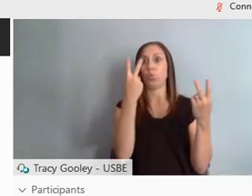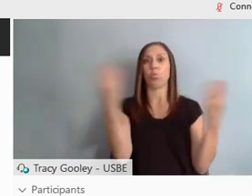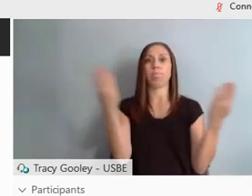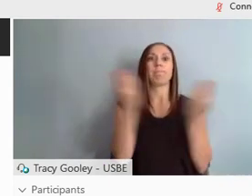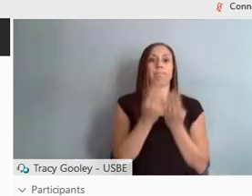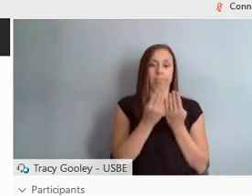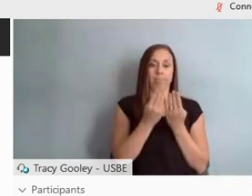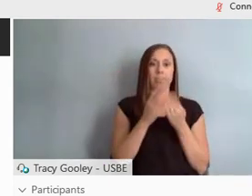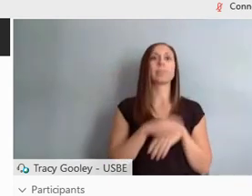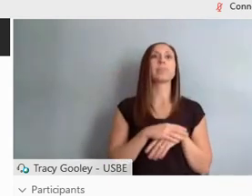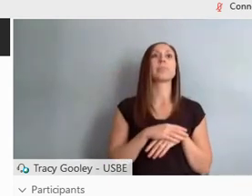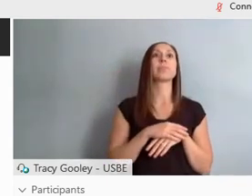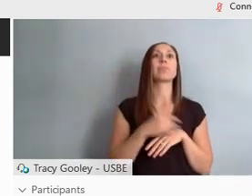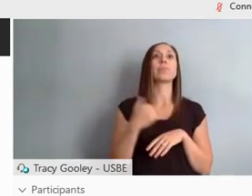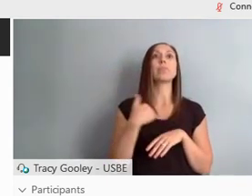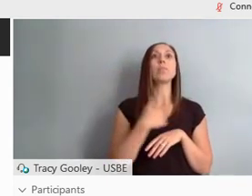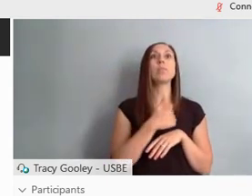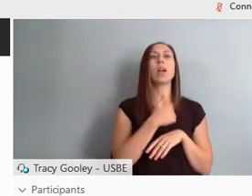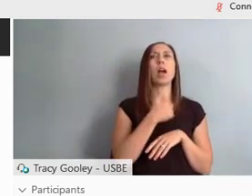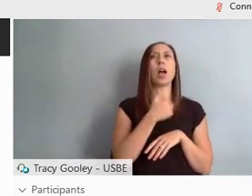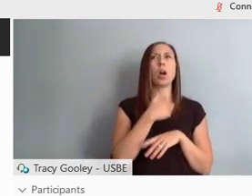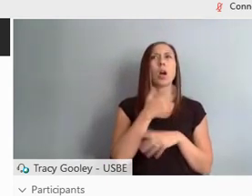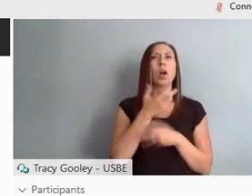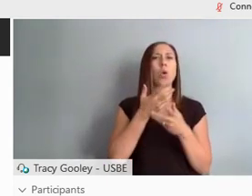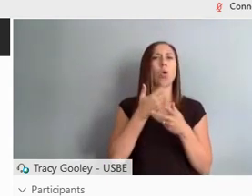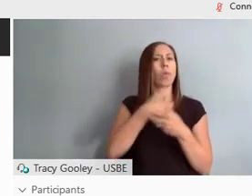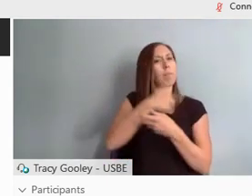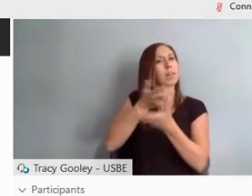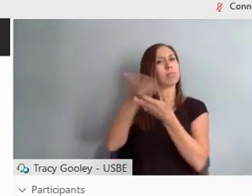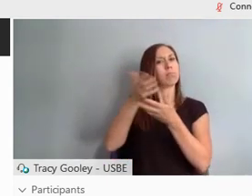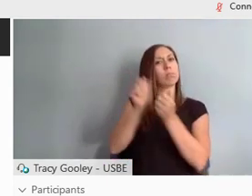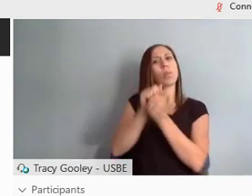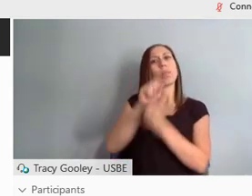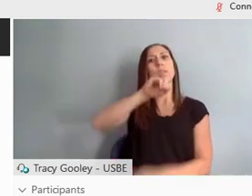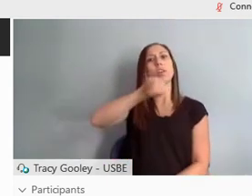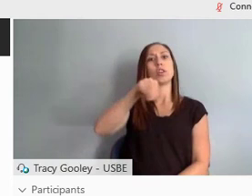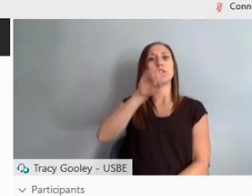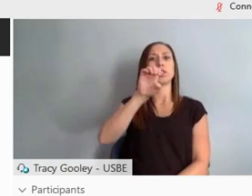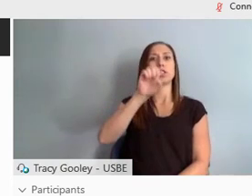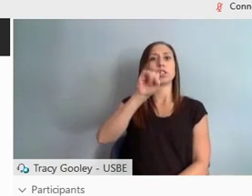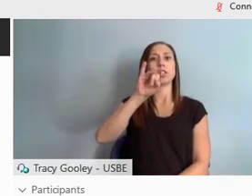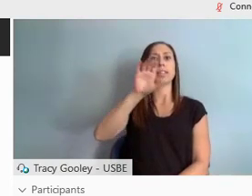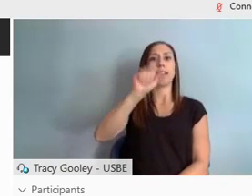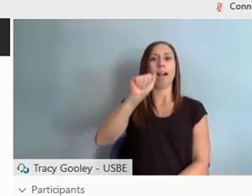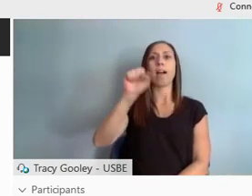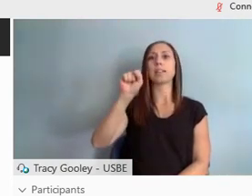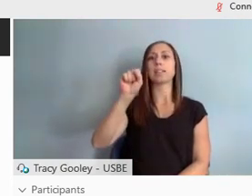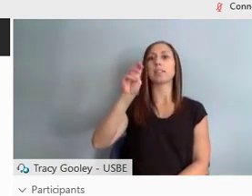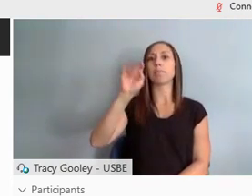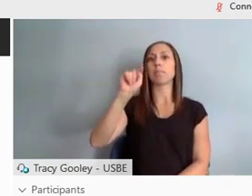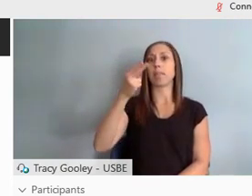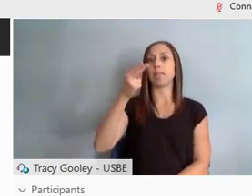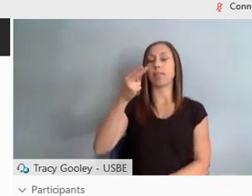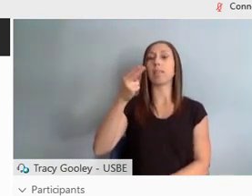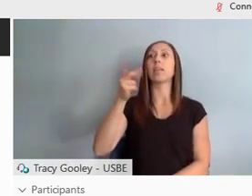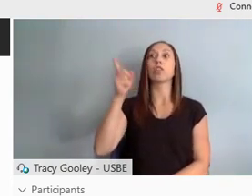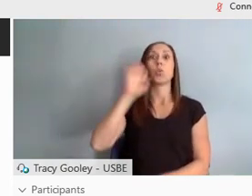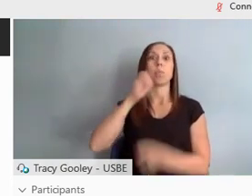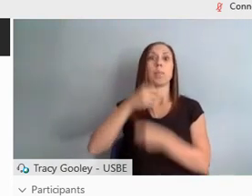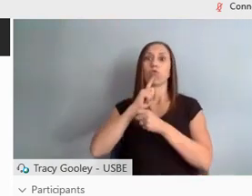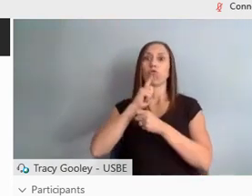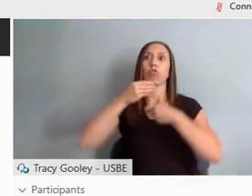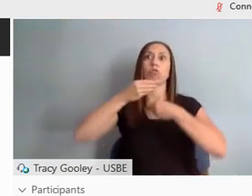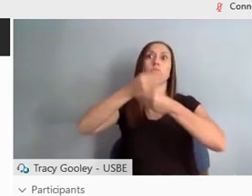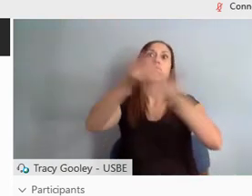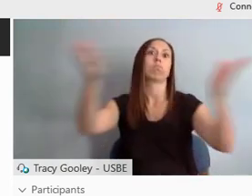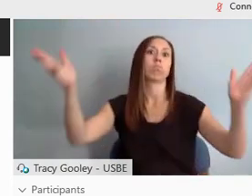location. You'll be working with Jessica Smith to make sure that we get those materials out to your location. I think